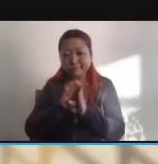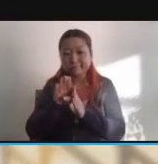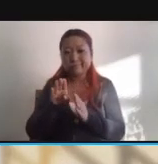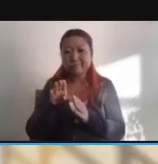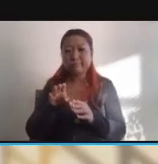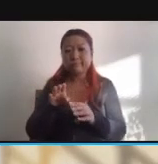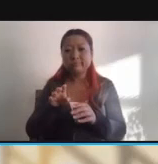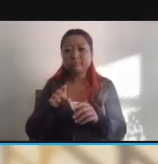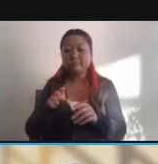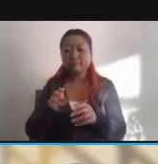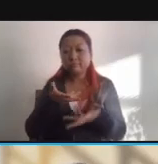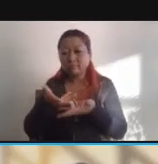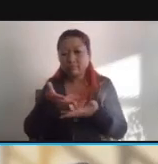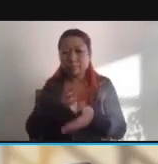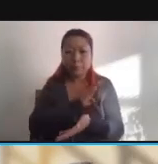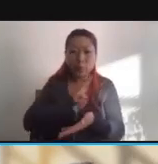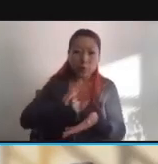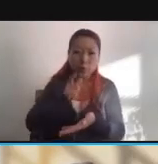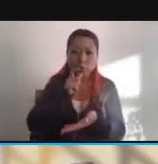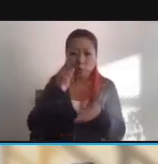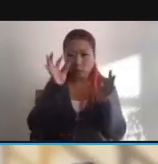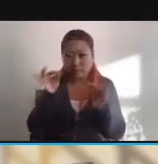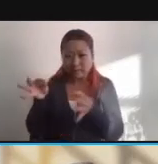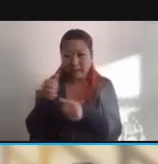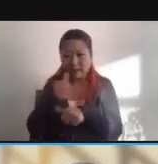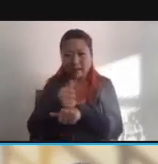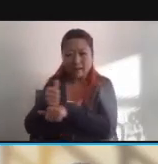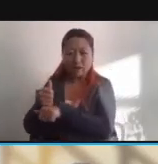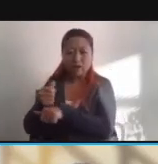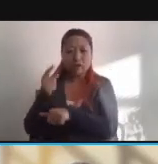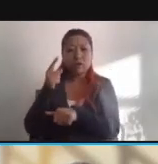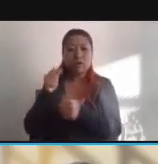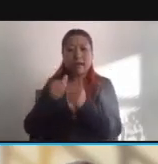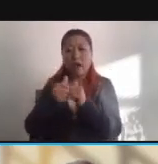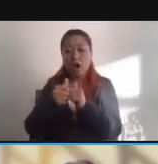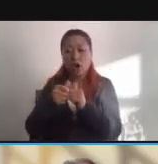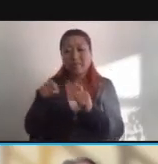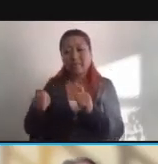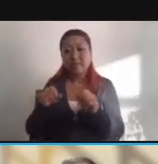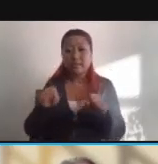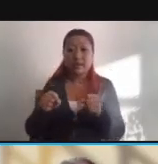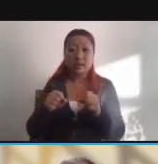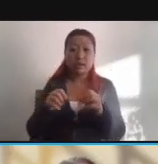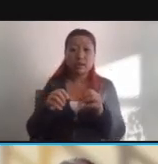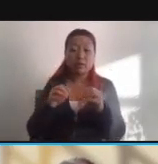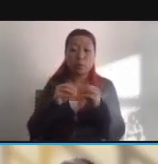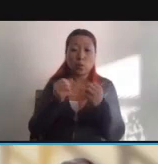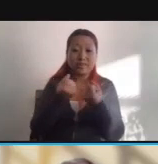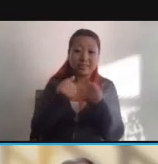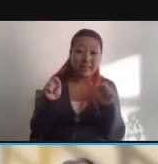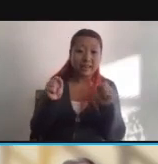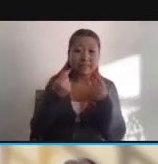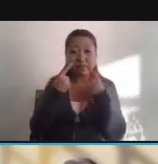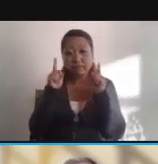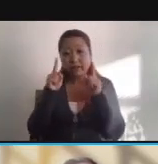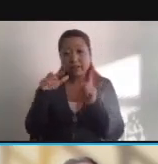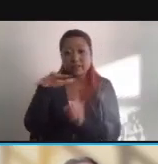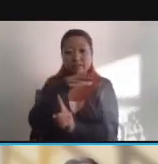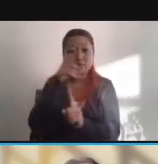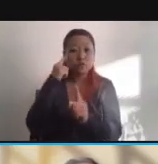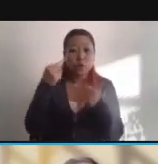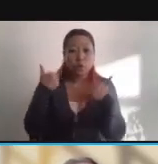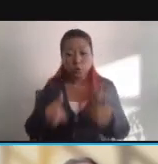boards that sit there and make the decisions about how to make this an effective and safe environment for humans, it is that